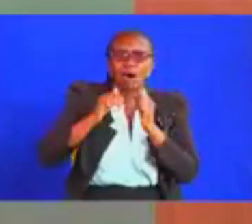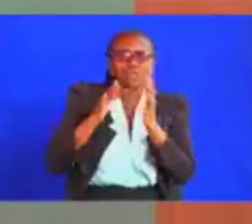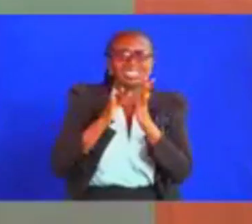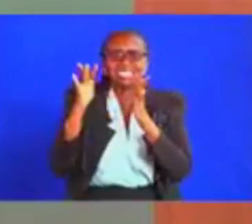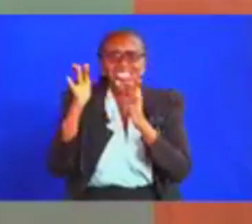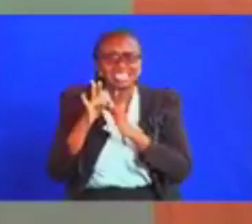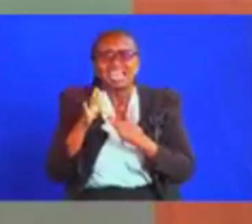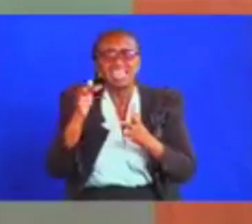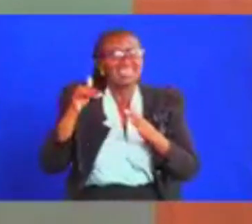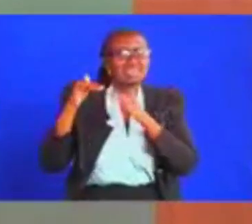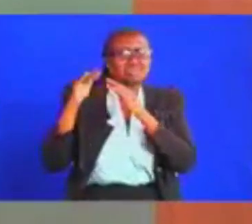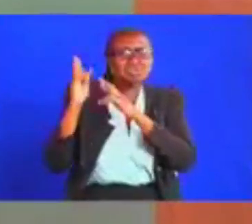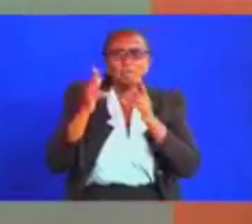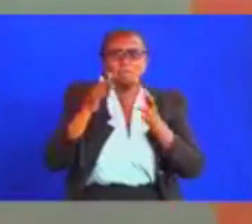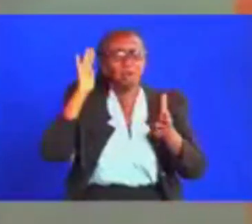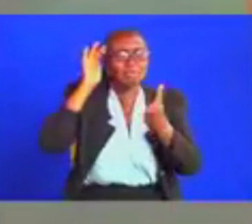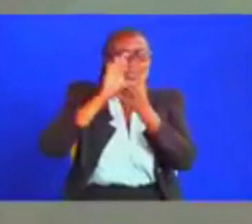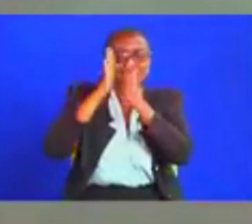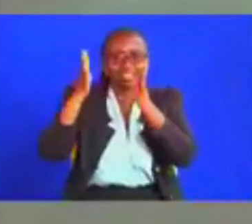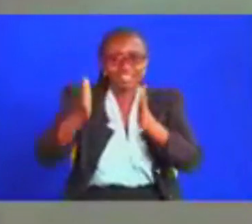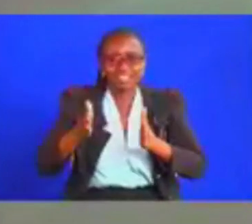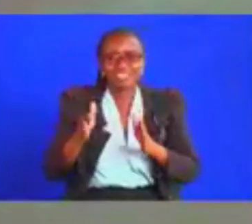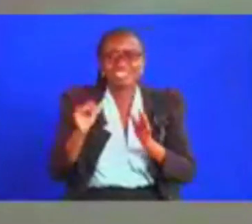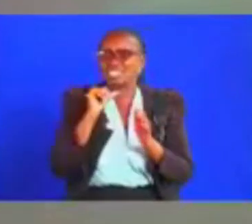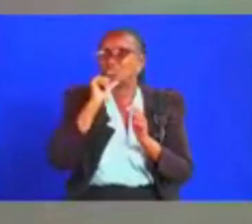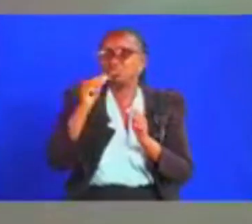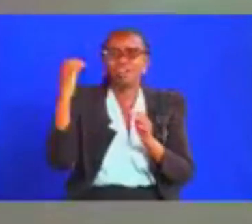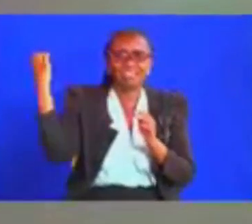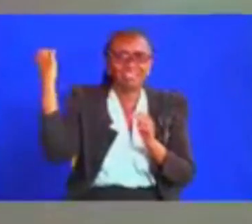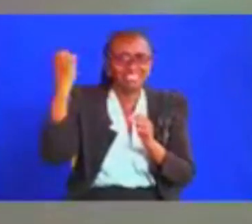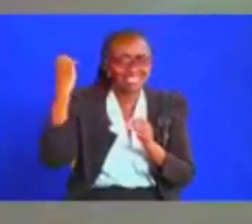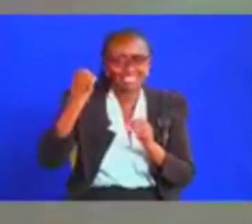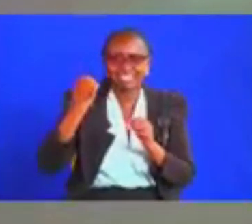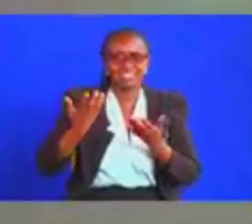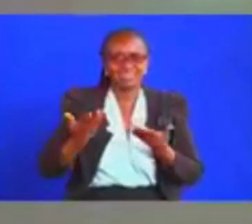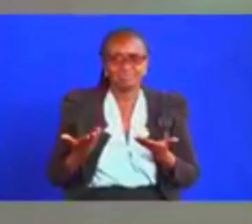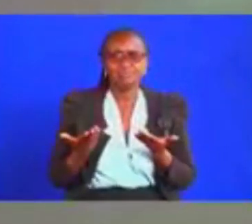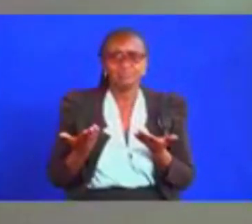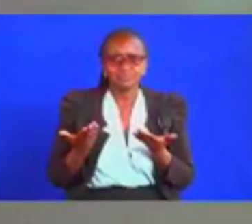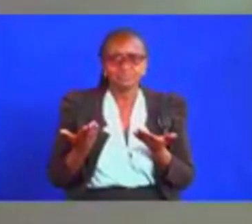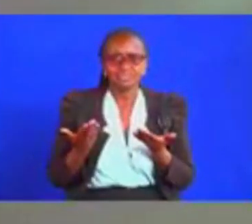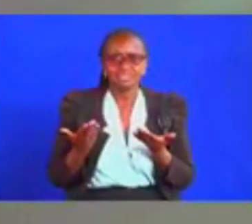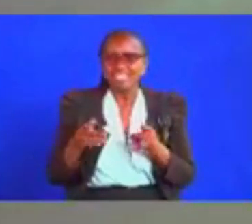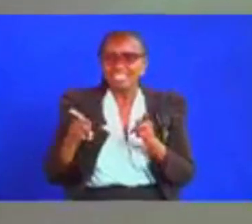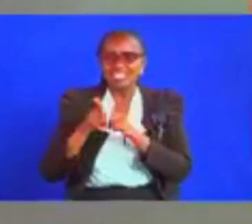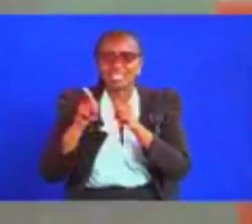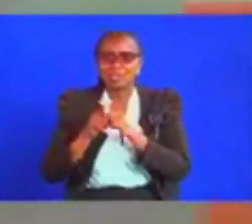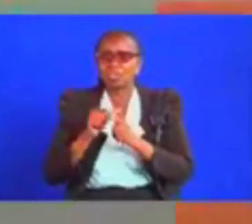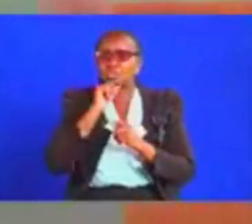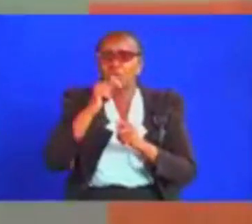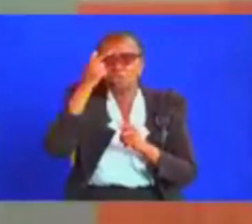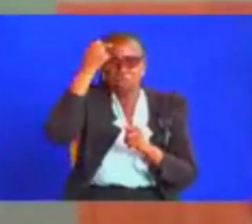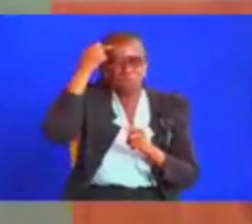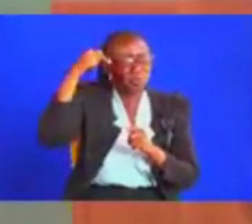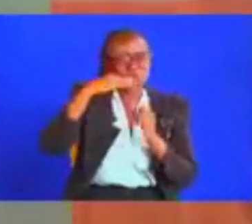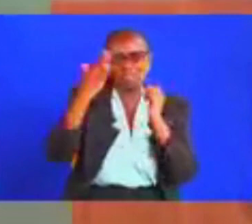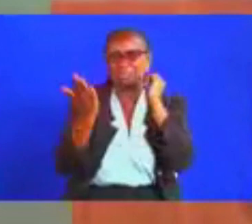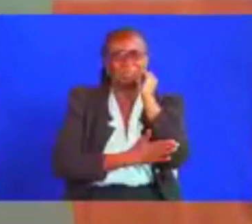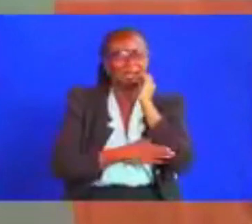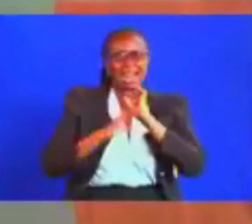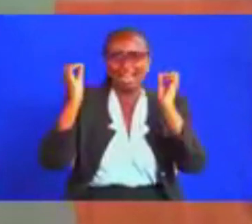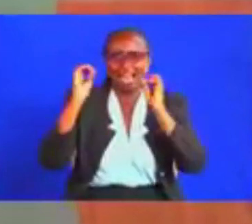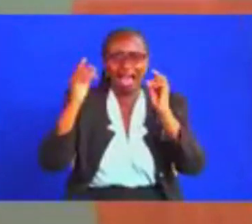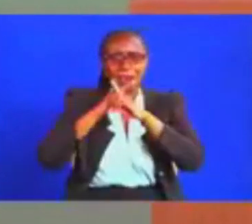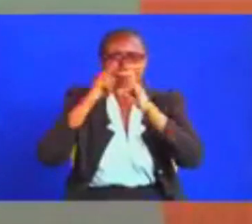average believer's passion is not evangelical at all. And it is not because we are bad. It